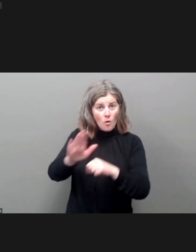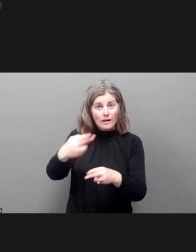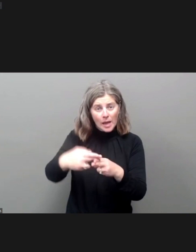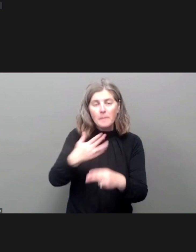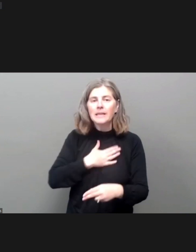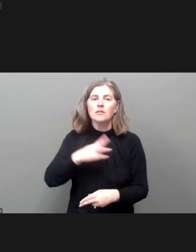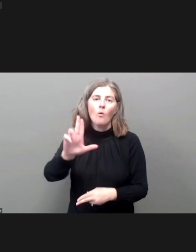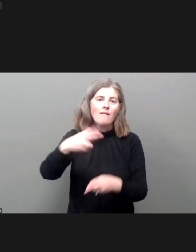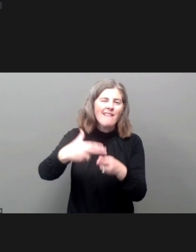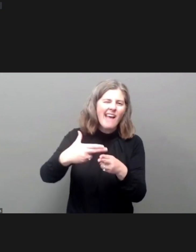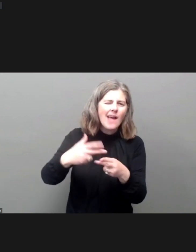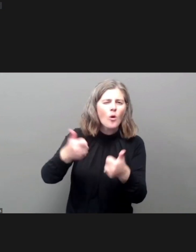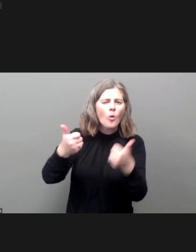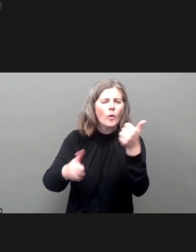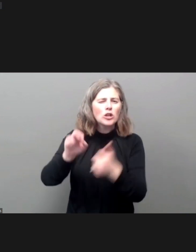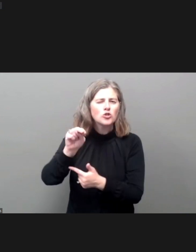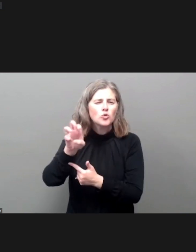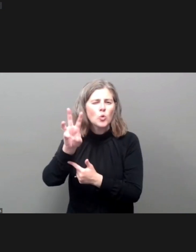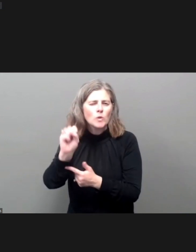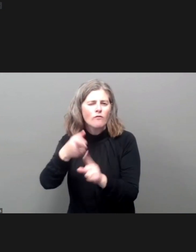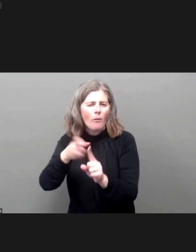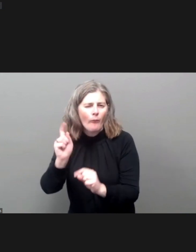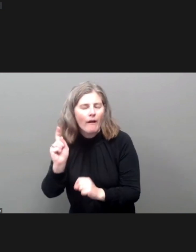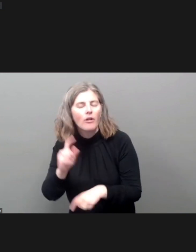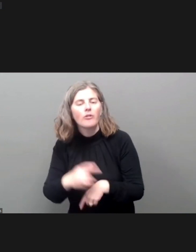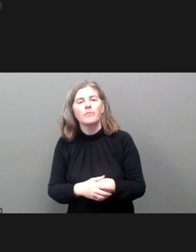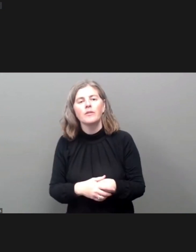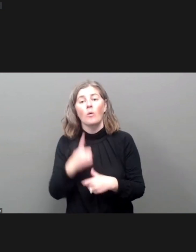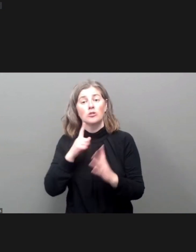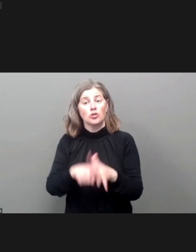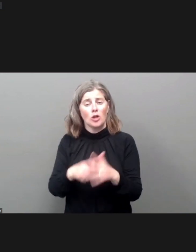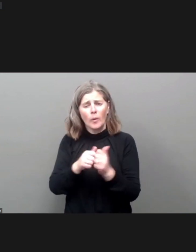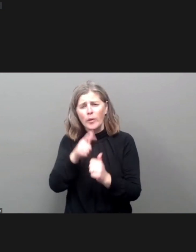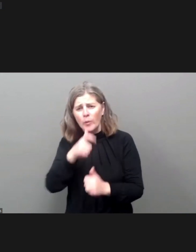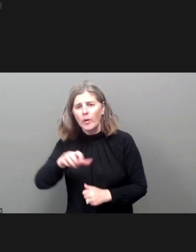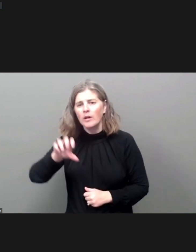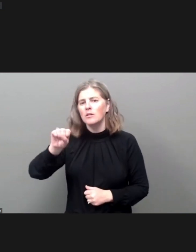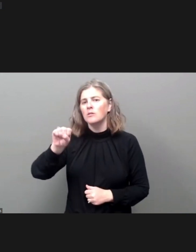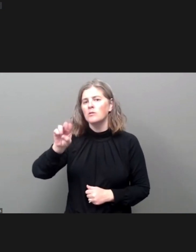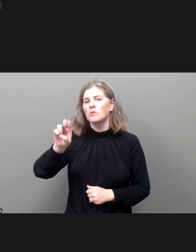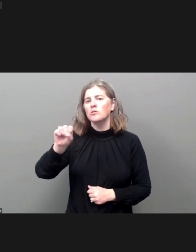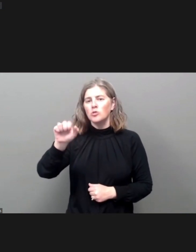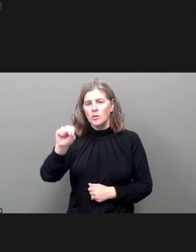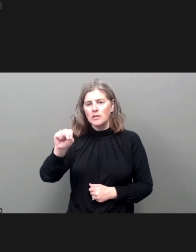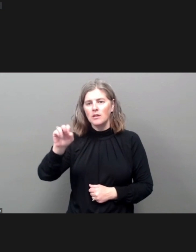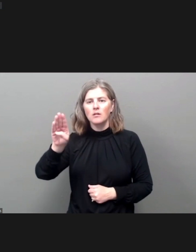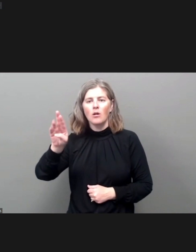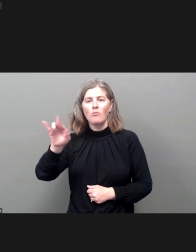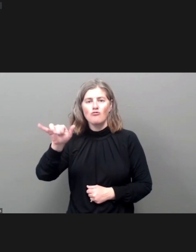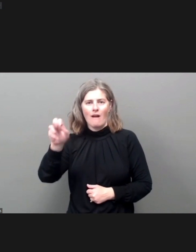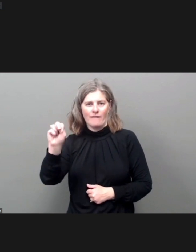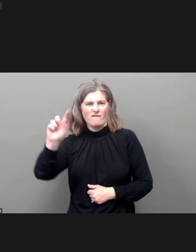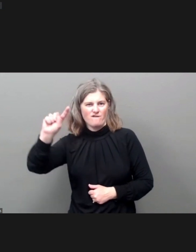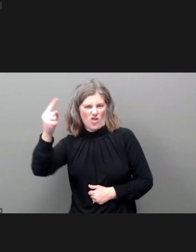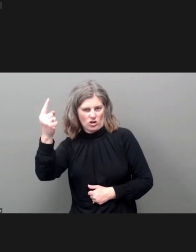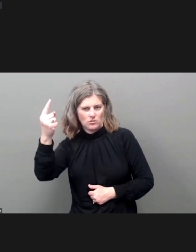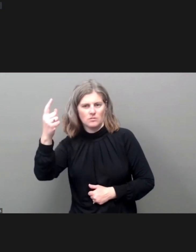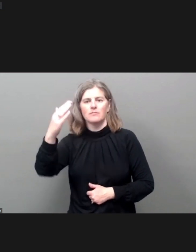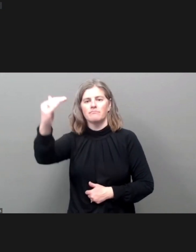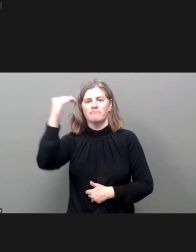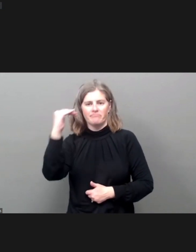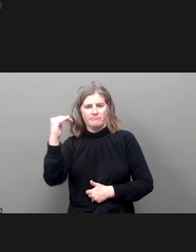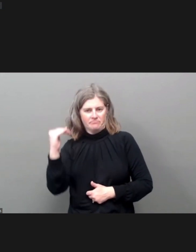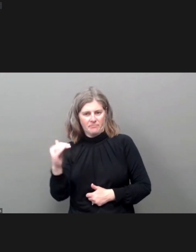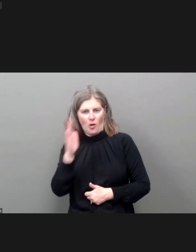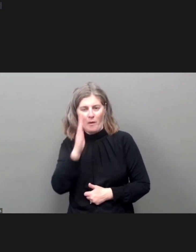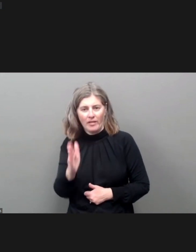say your name and your outlet as well. We will begin with Susan Bryan, followed by Julia Goldberg, followed by Gabrielle Burkhart.